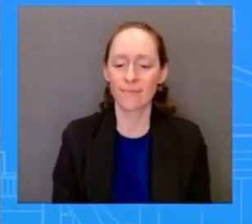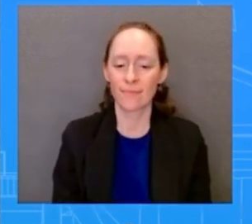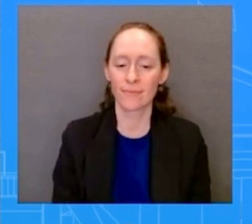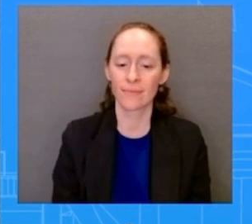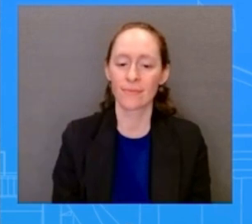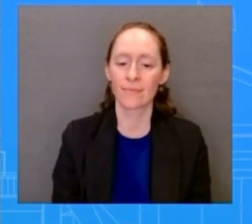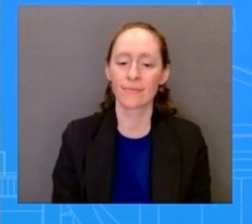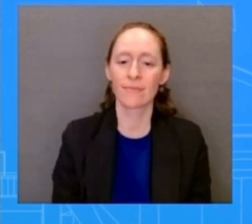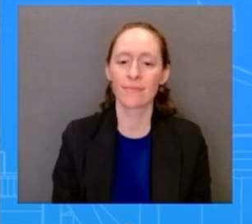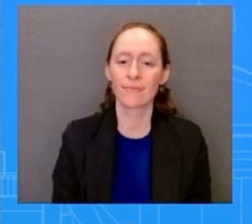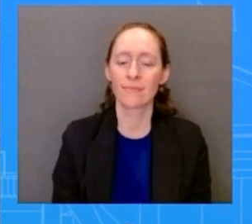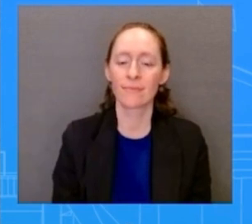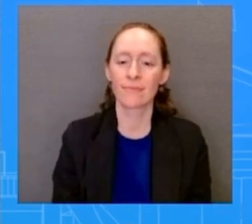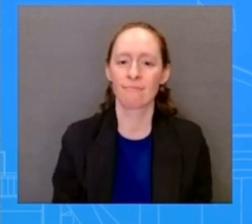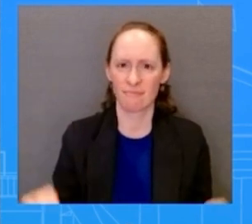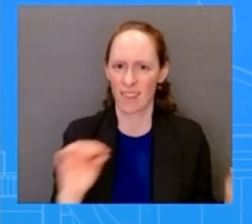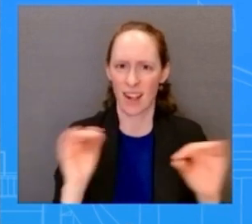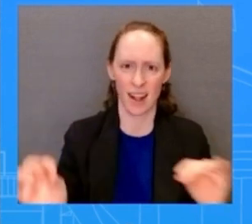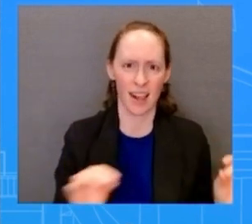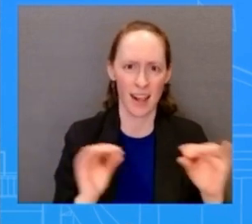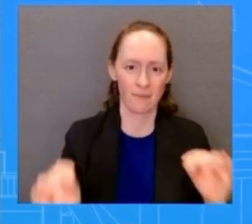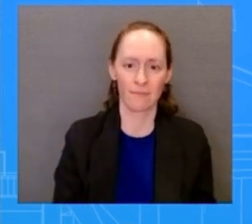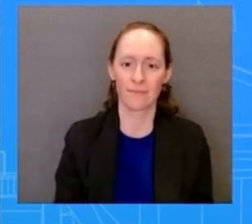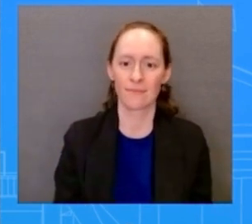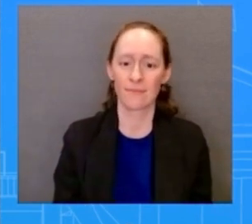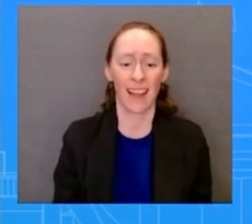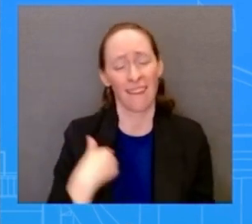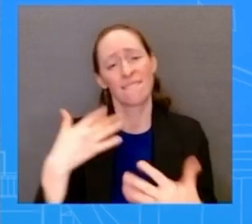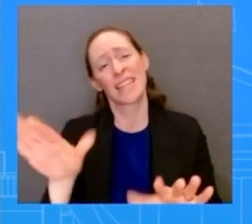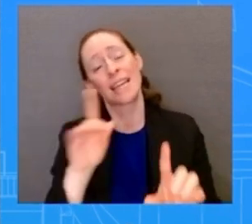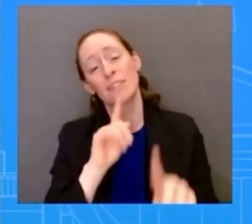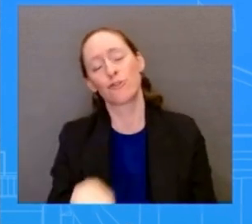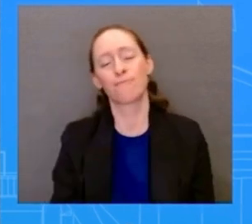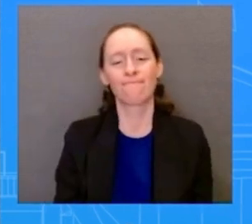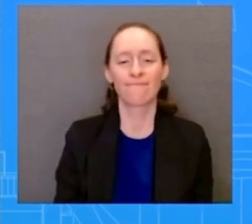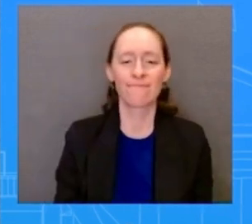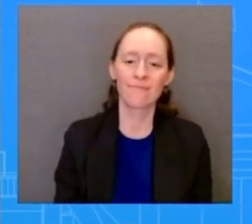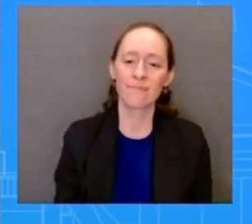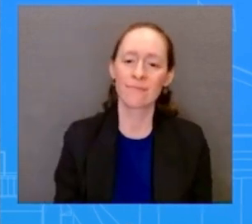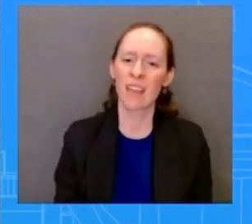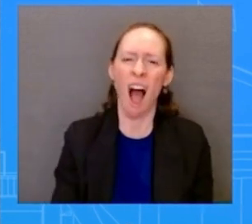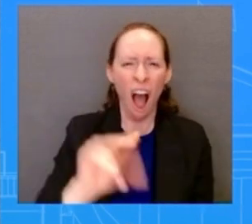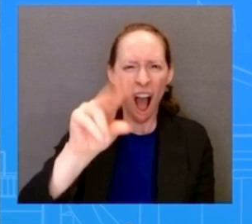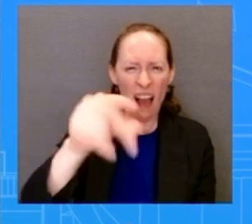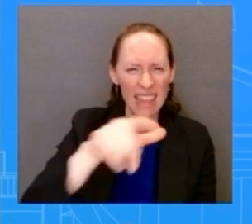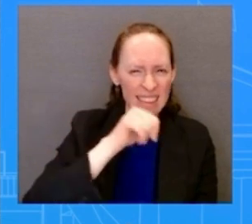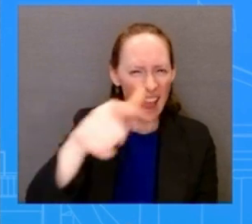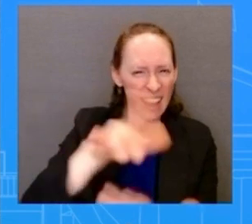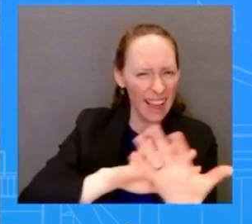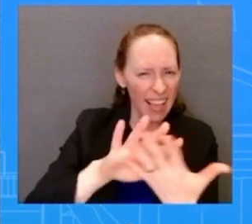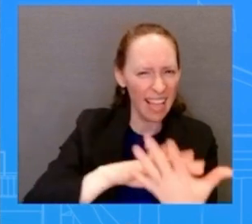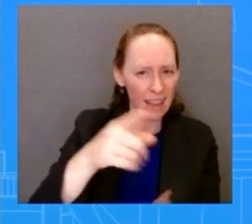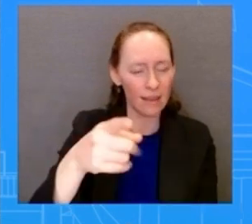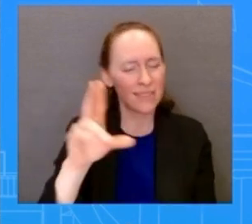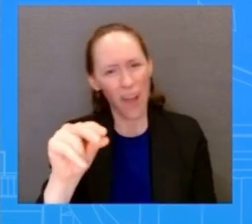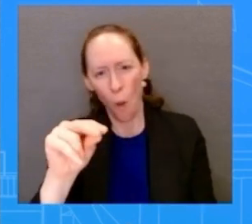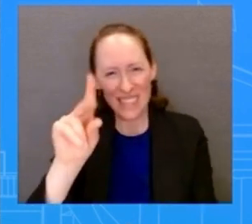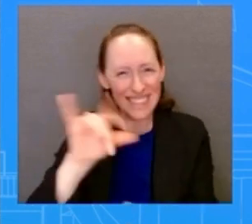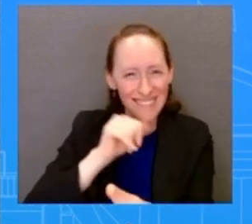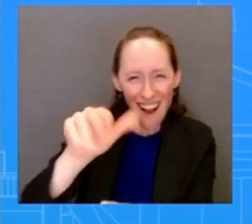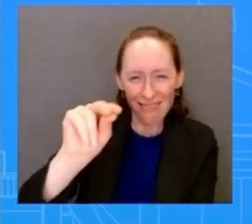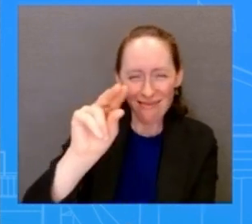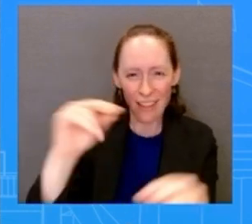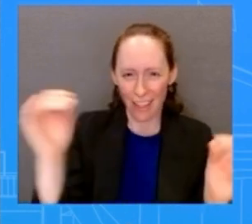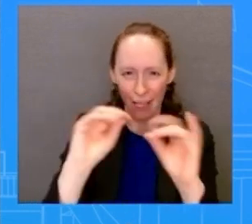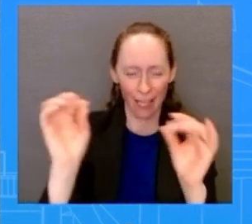Go ahead. No, go ahead. I already answered your question. Go ahead. You really did. Well, I did. No, you didn't. Well, it's your opinion. It's your